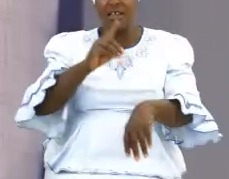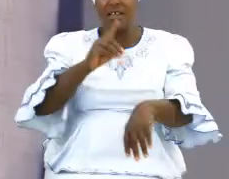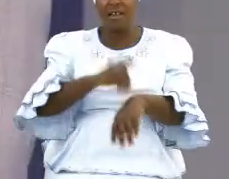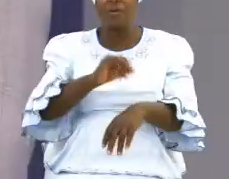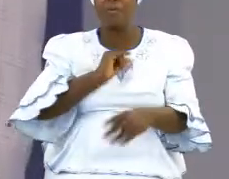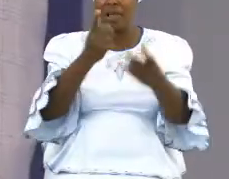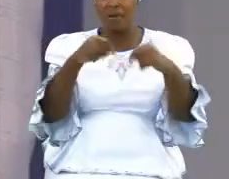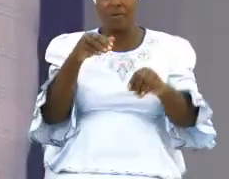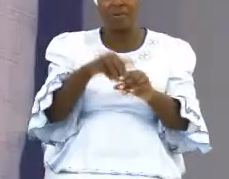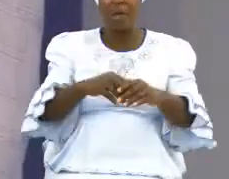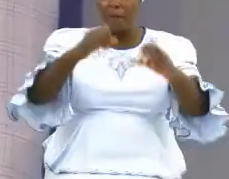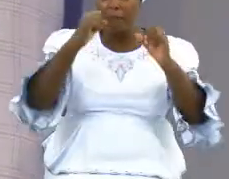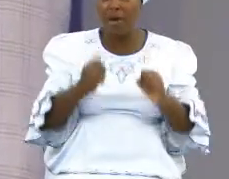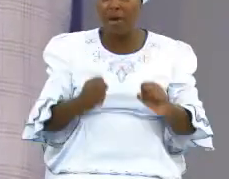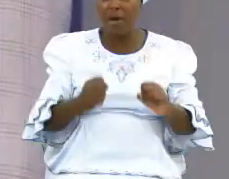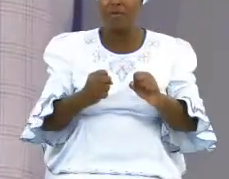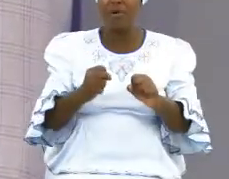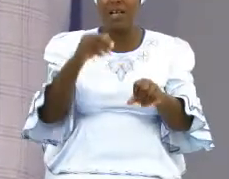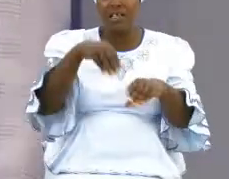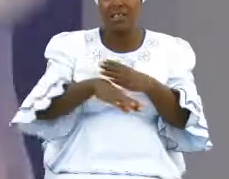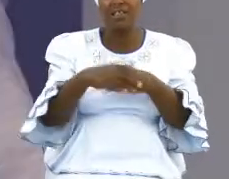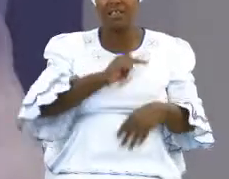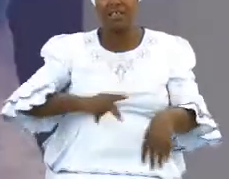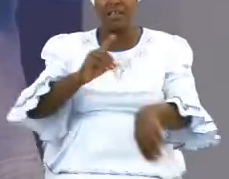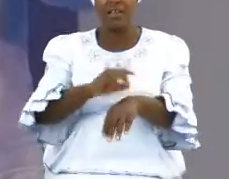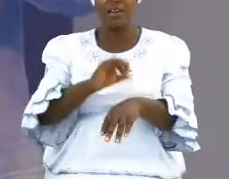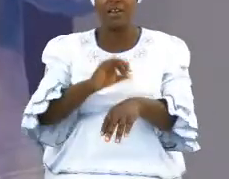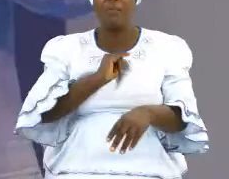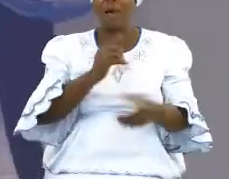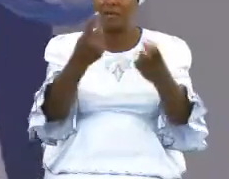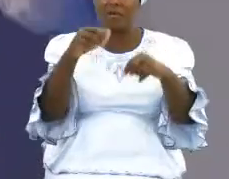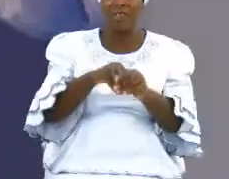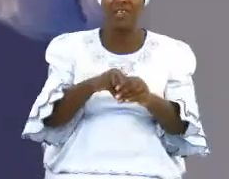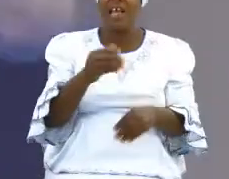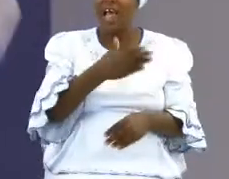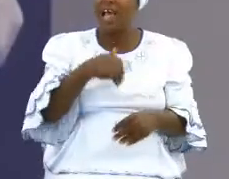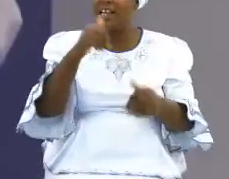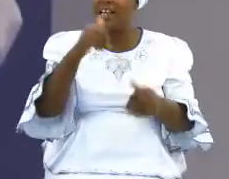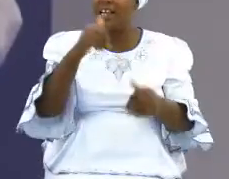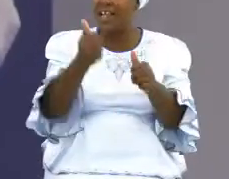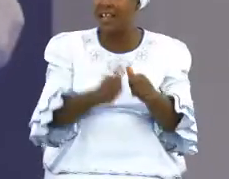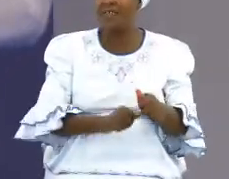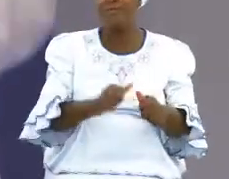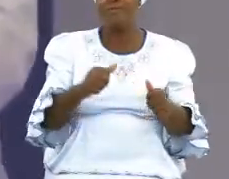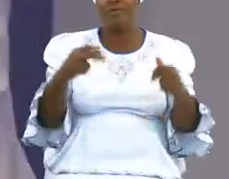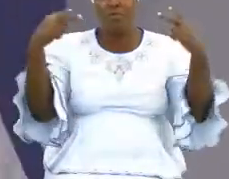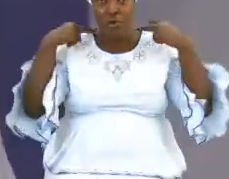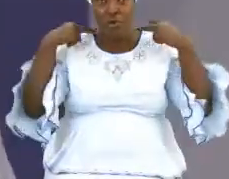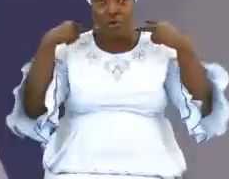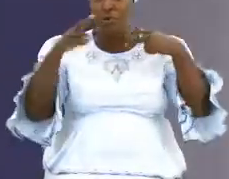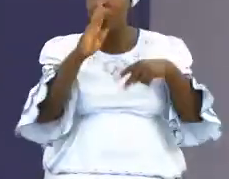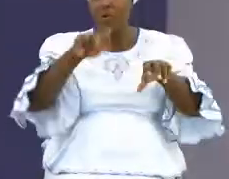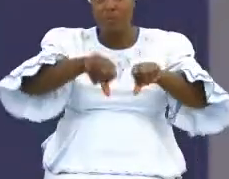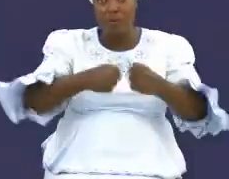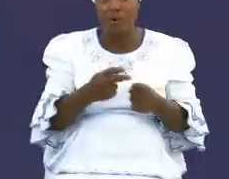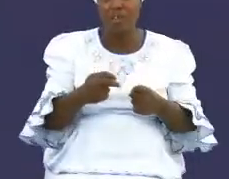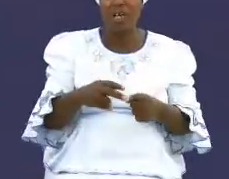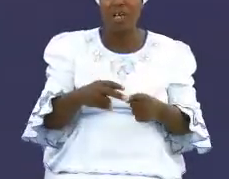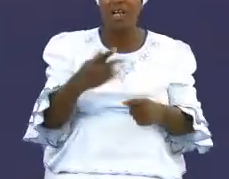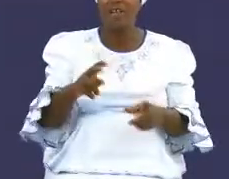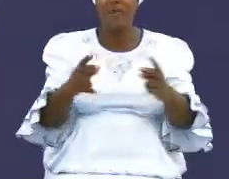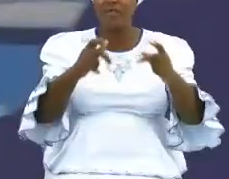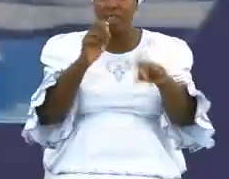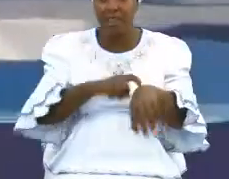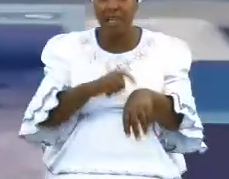Power inside the kingdom. I come in. And every yoke being broken. The moment you